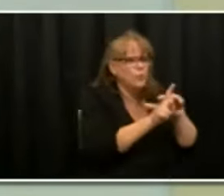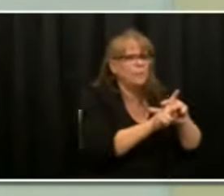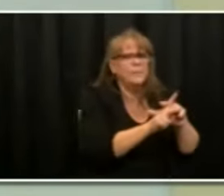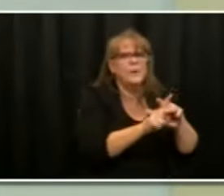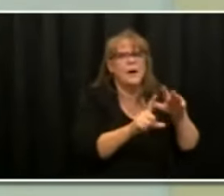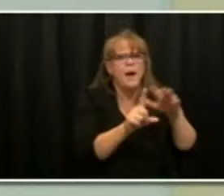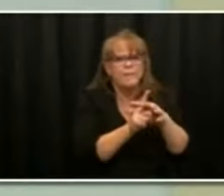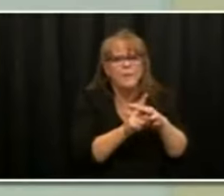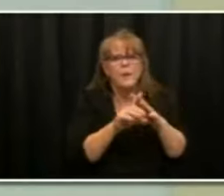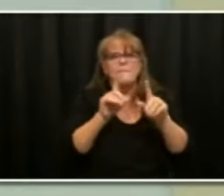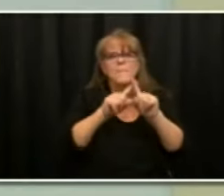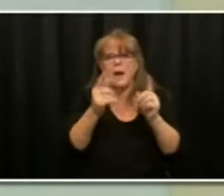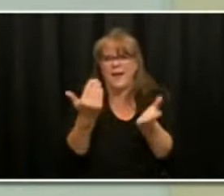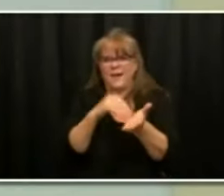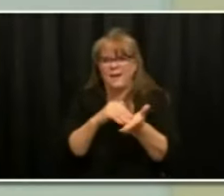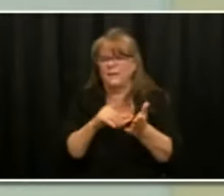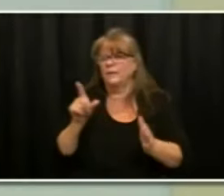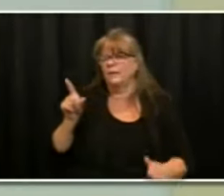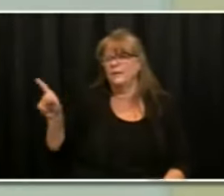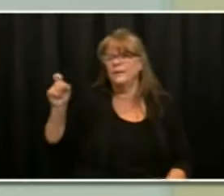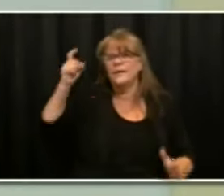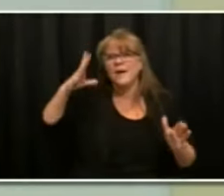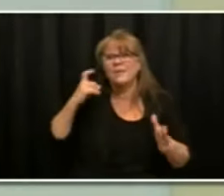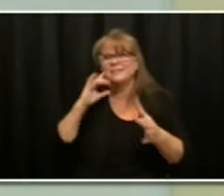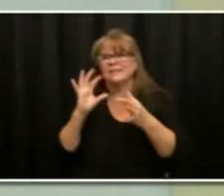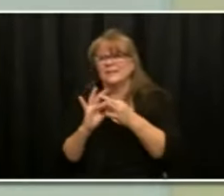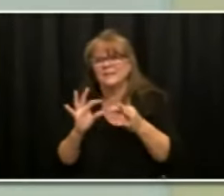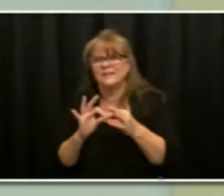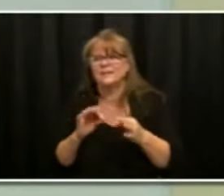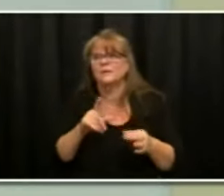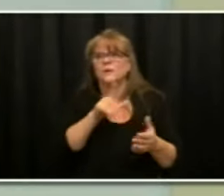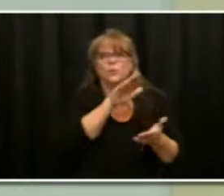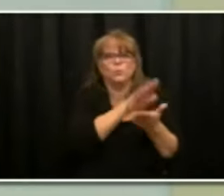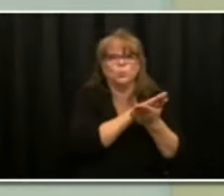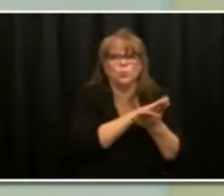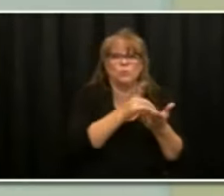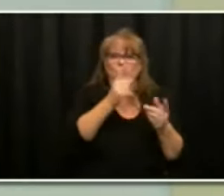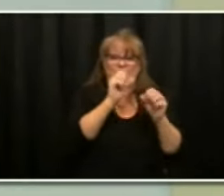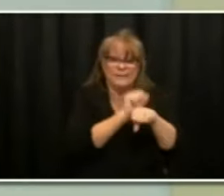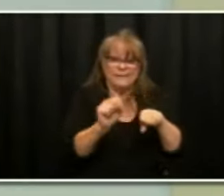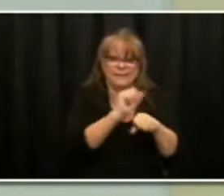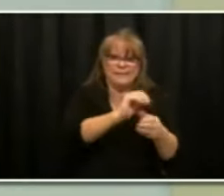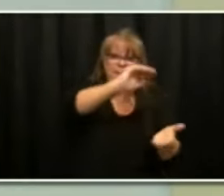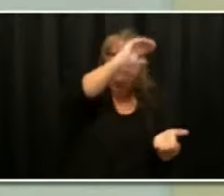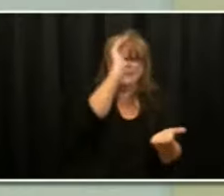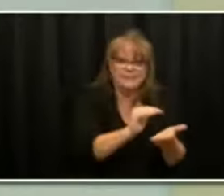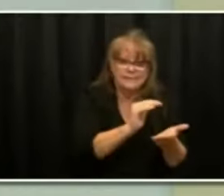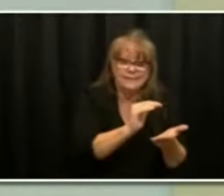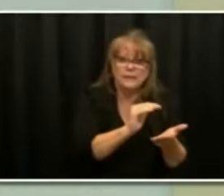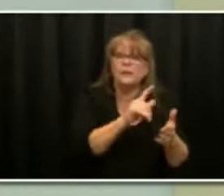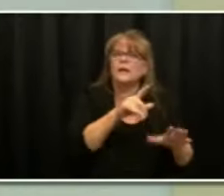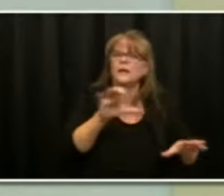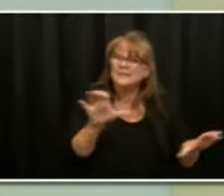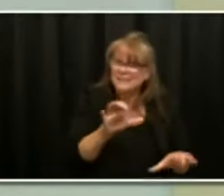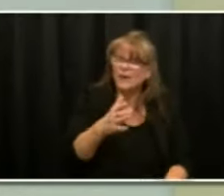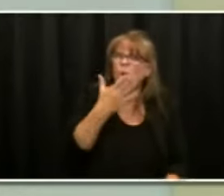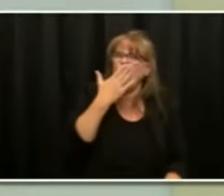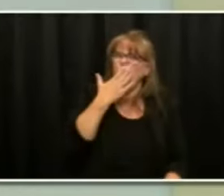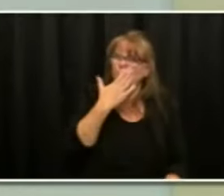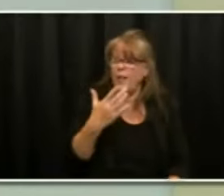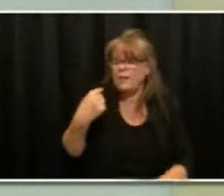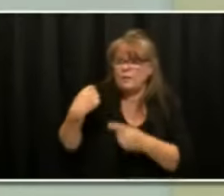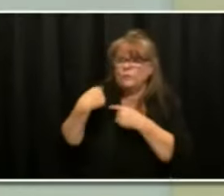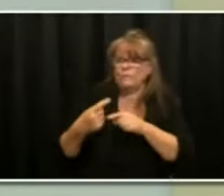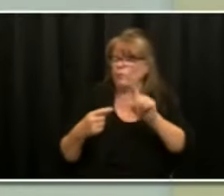the amount of transmission that occurs in schools. We've been quite successful so far in keeping the outbreaks that are occurring in schools quite small. Cases